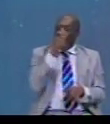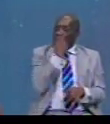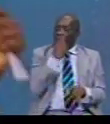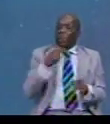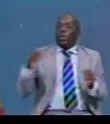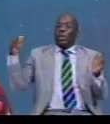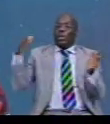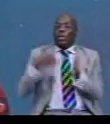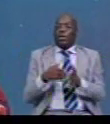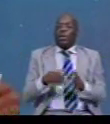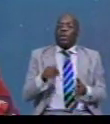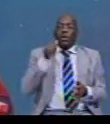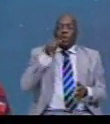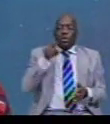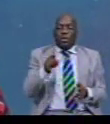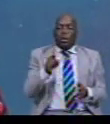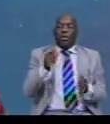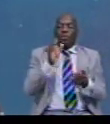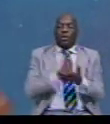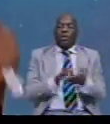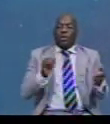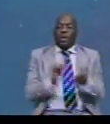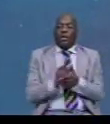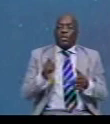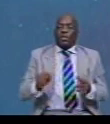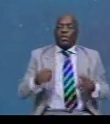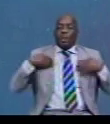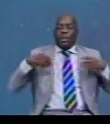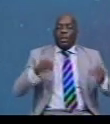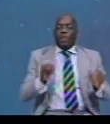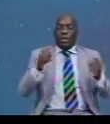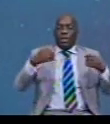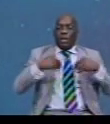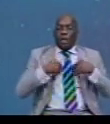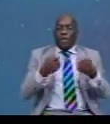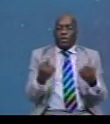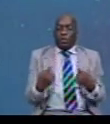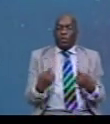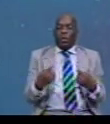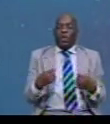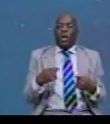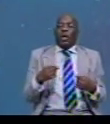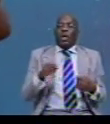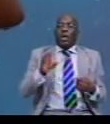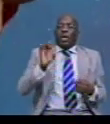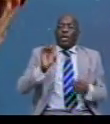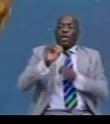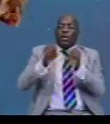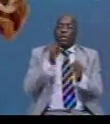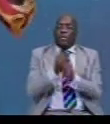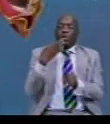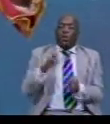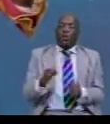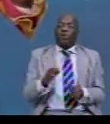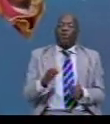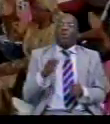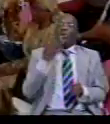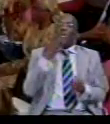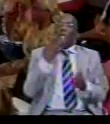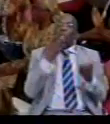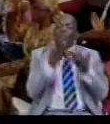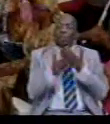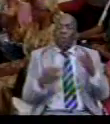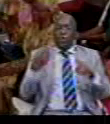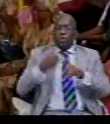my healing has come. 8 years of nose bleeding gone. Praise the